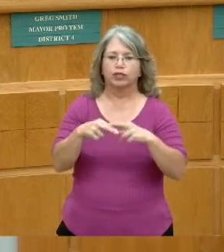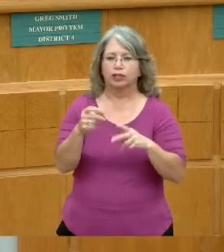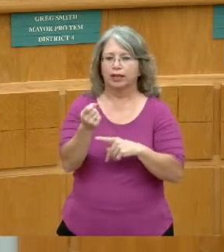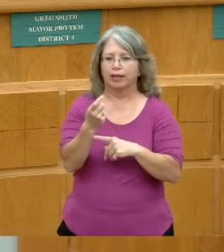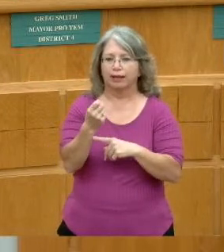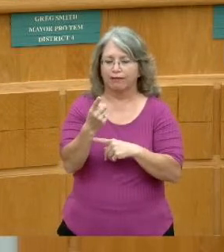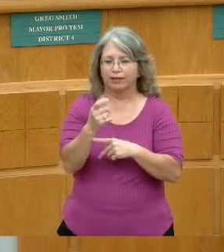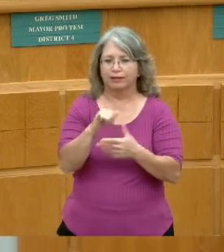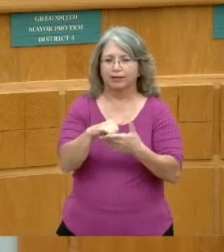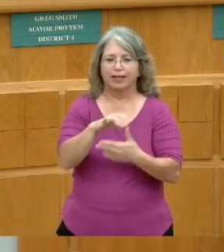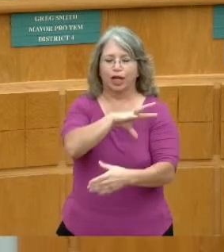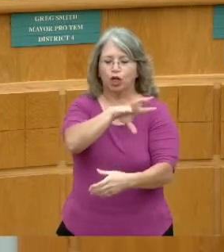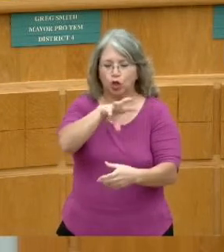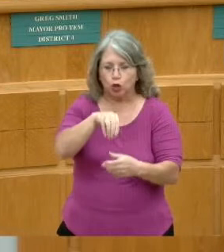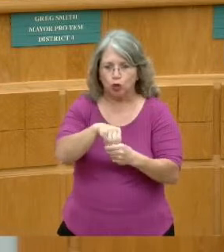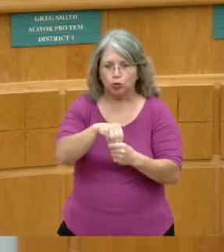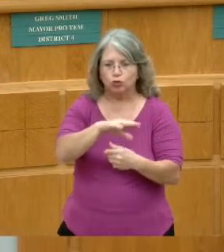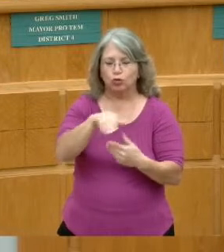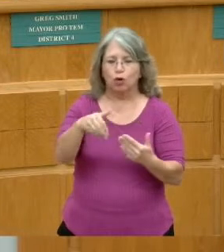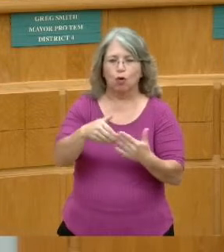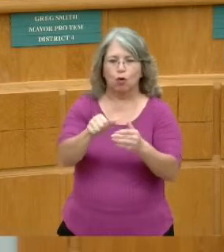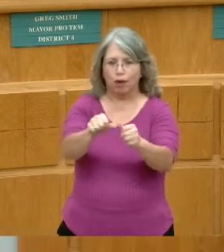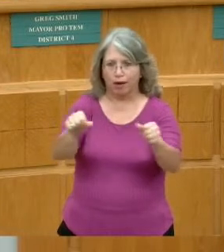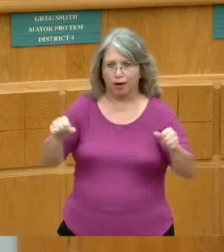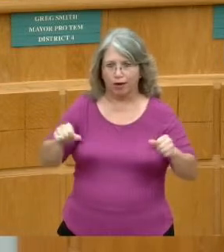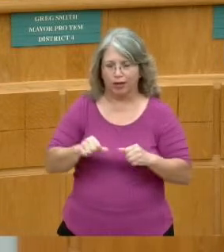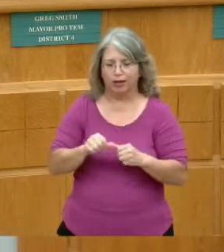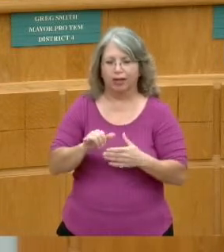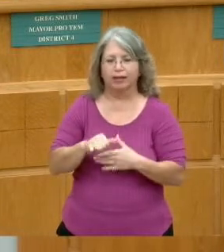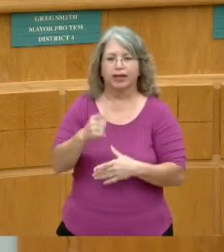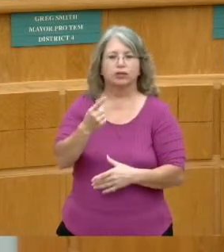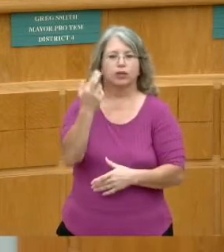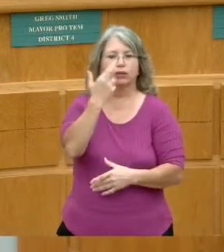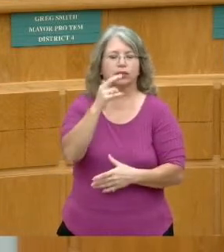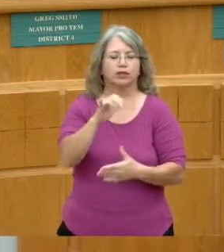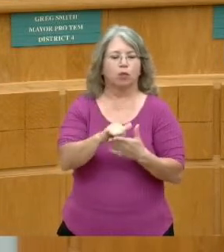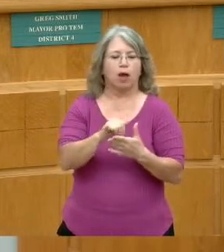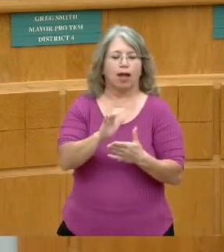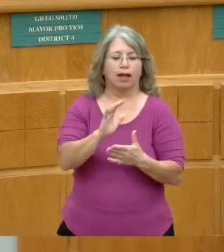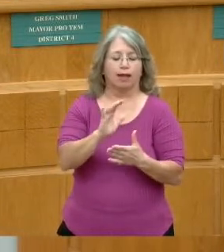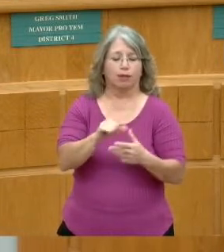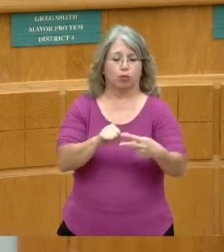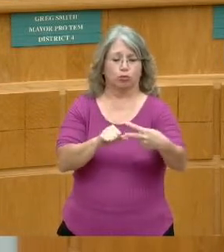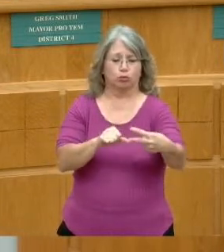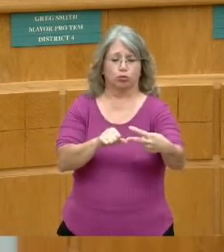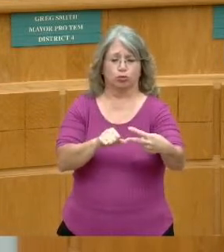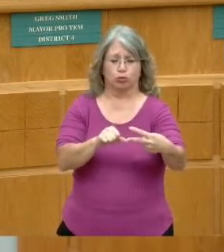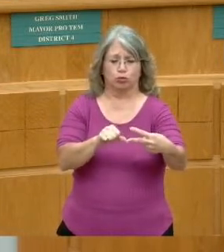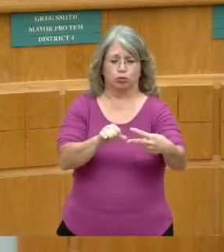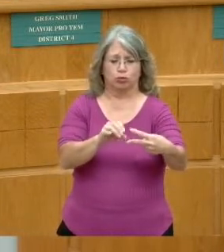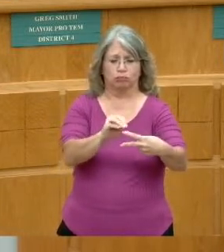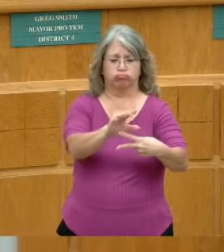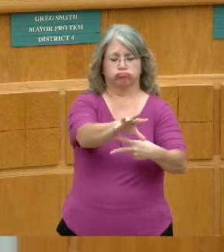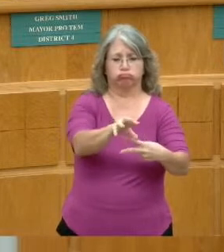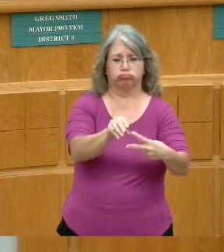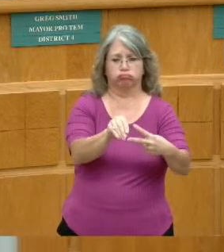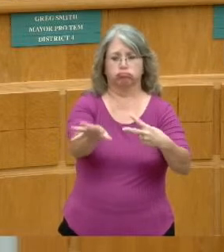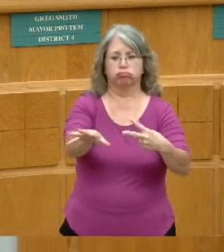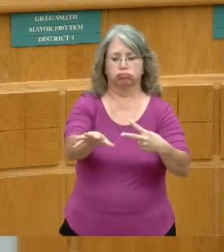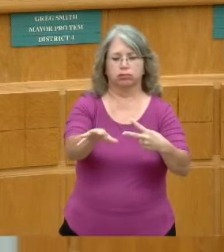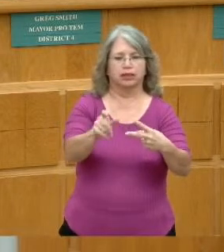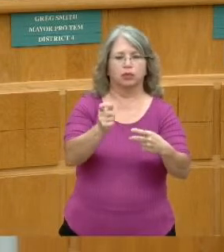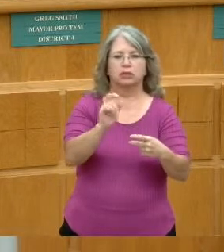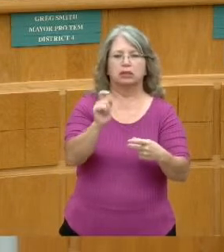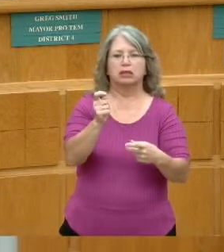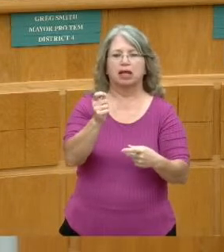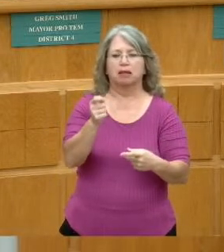So that's one of the reasons why the outbreak was a blip on the radar of our model, because we haven't